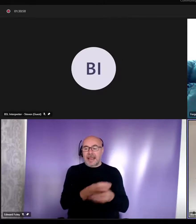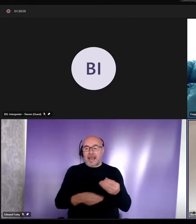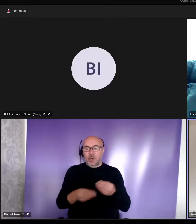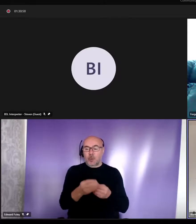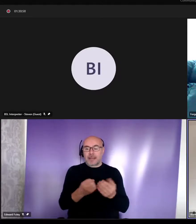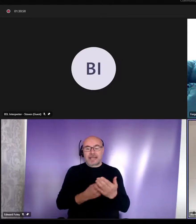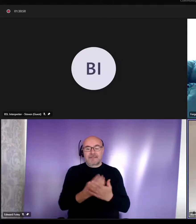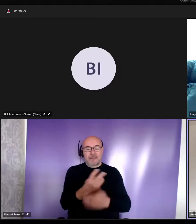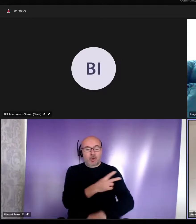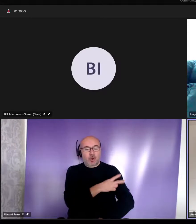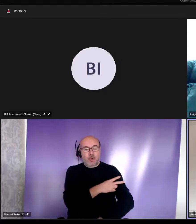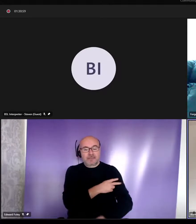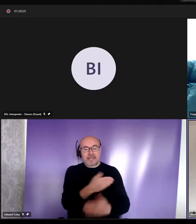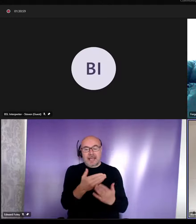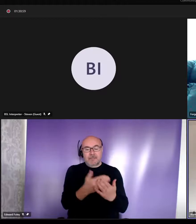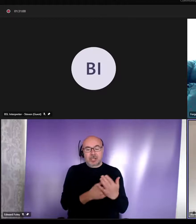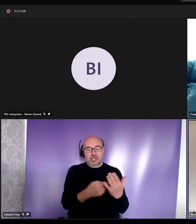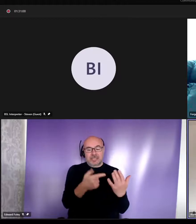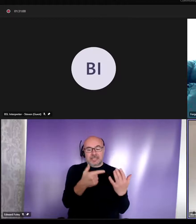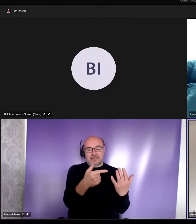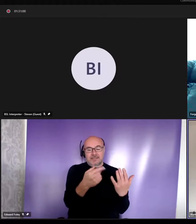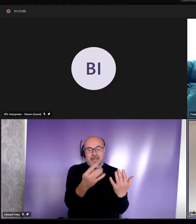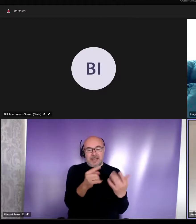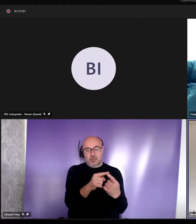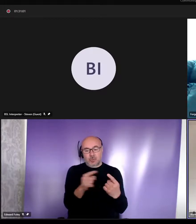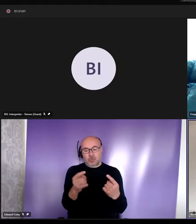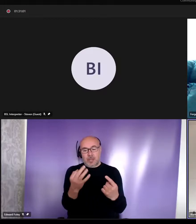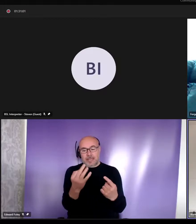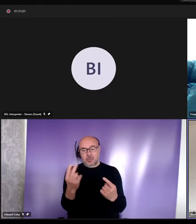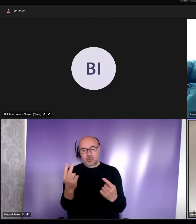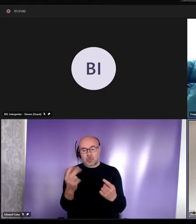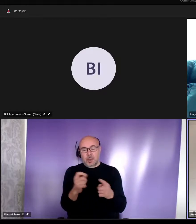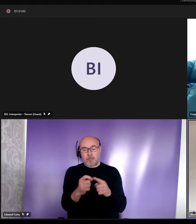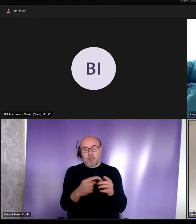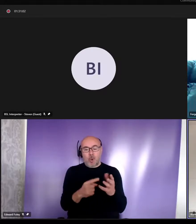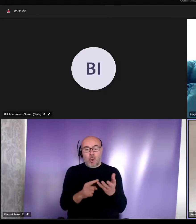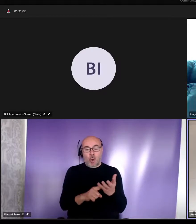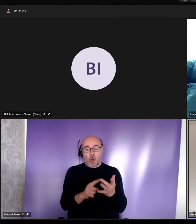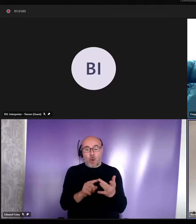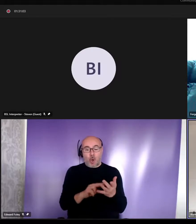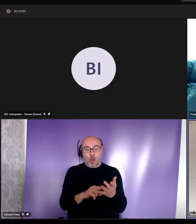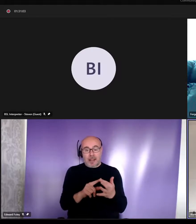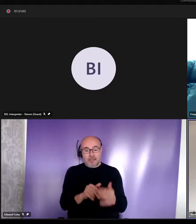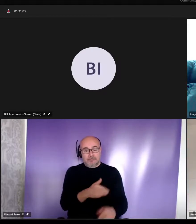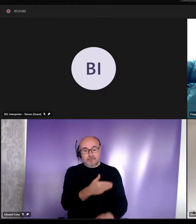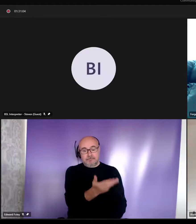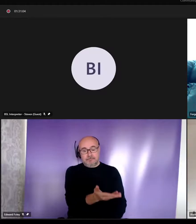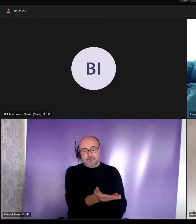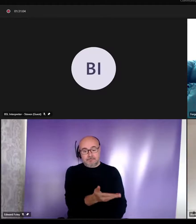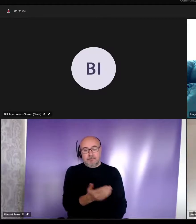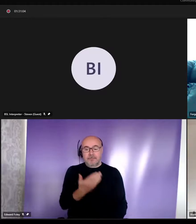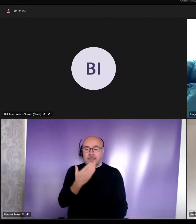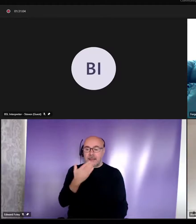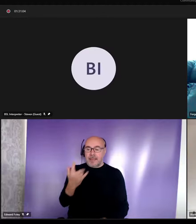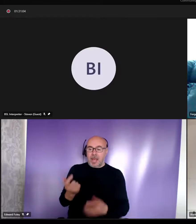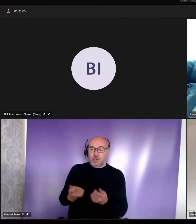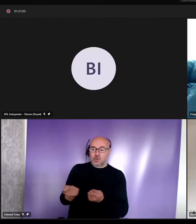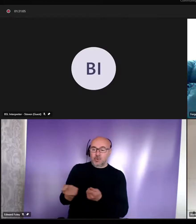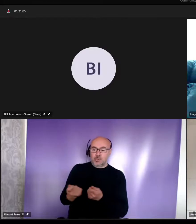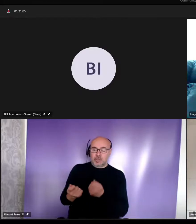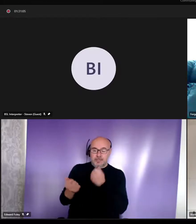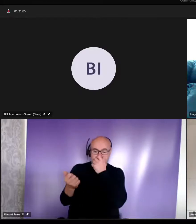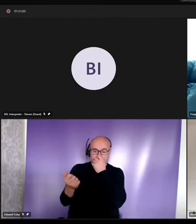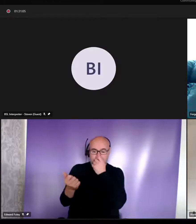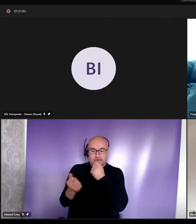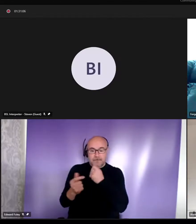79 to 82, and Pauline Elliott will take us through this report. Pauline. Thank you, Chair.